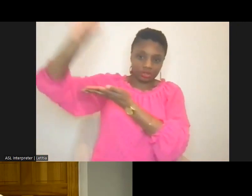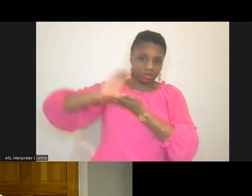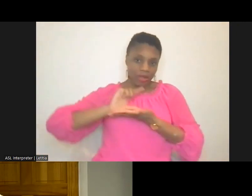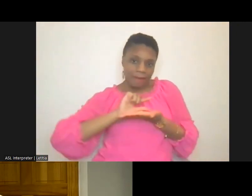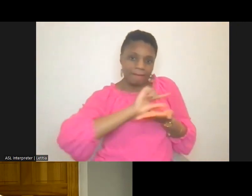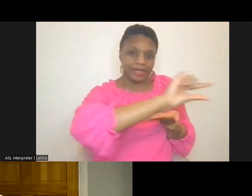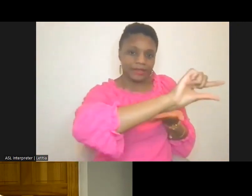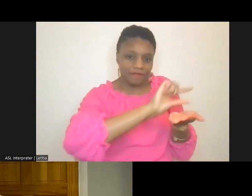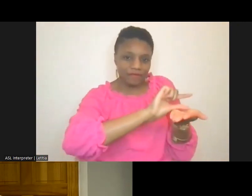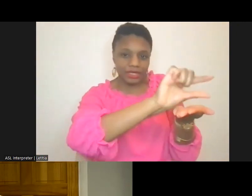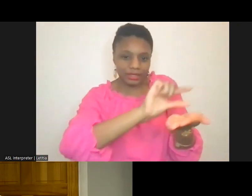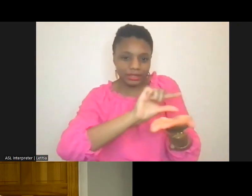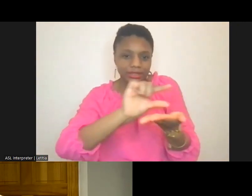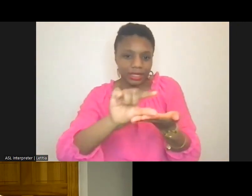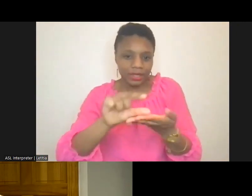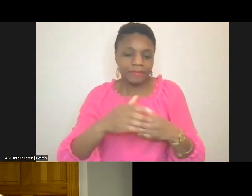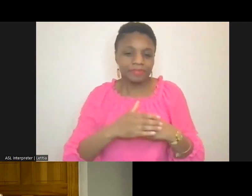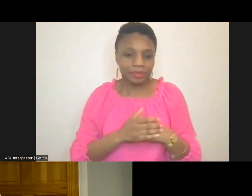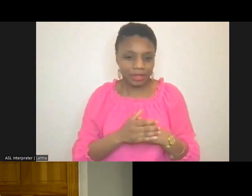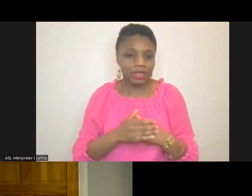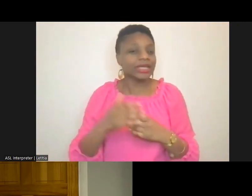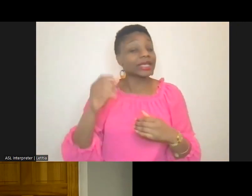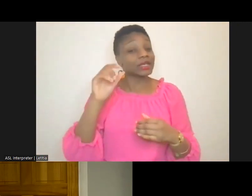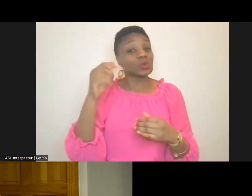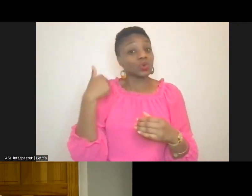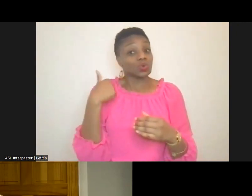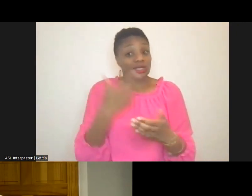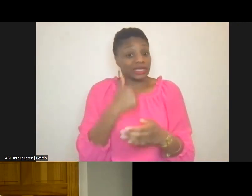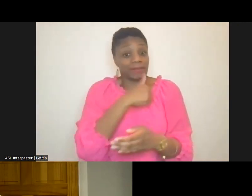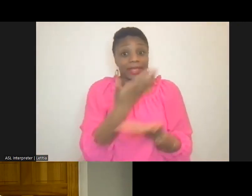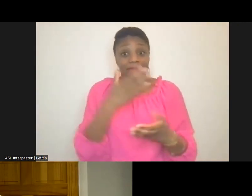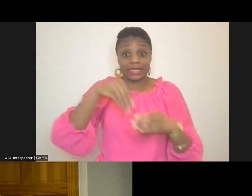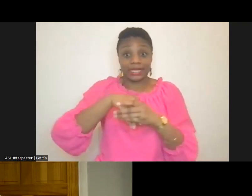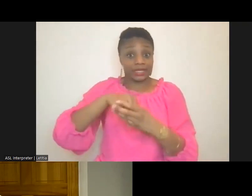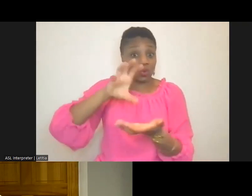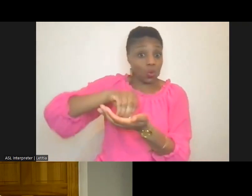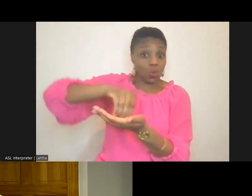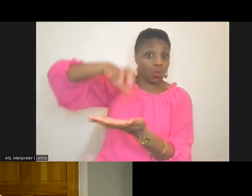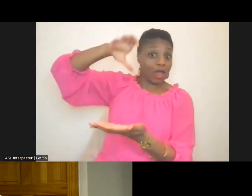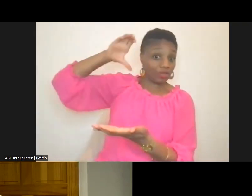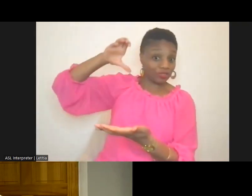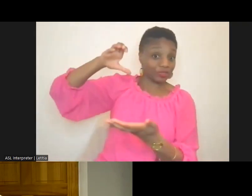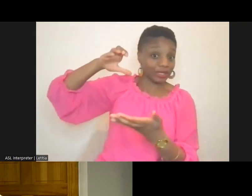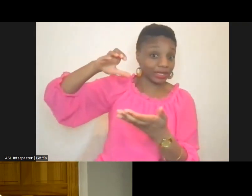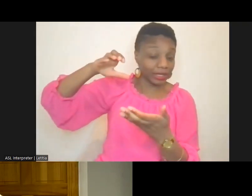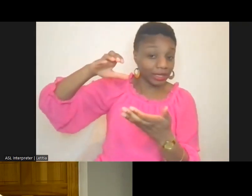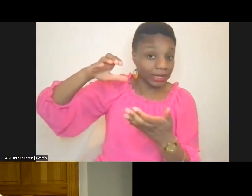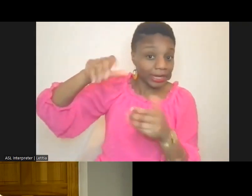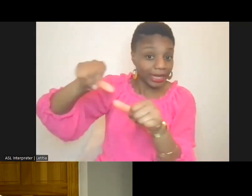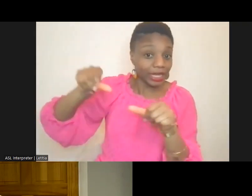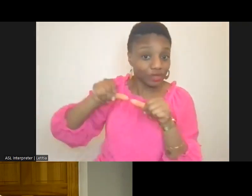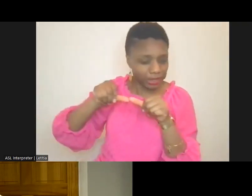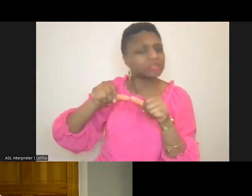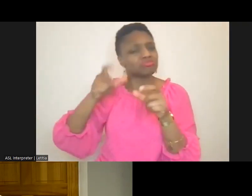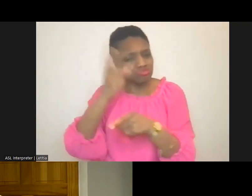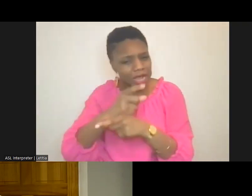there's an EJ community in an extremely wealthy municipality, those folks sure as heck should get all the civil rights